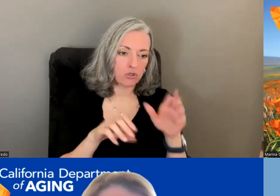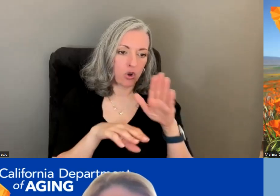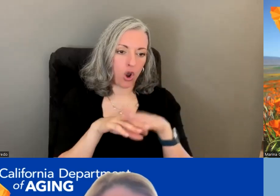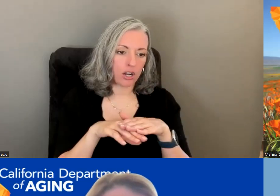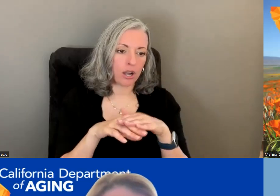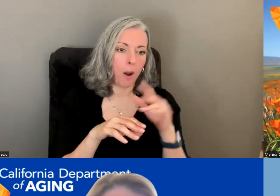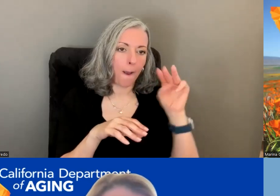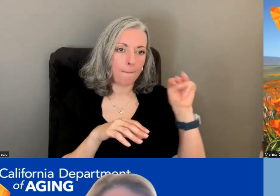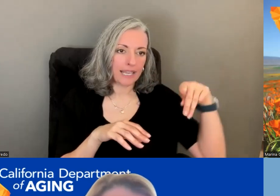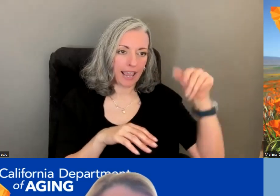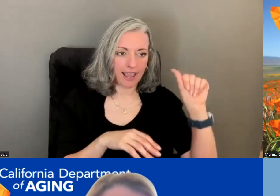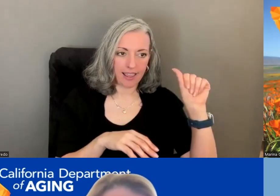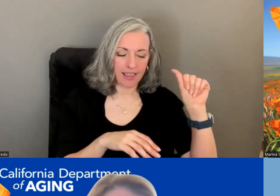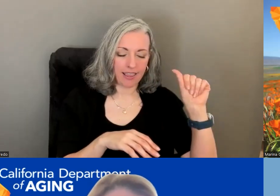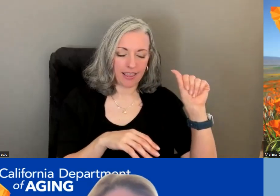aging